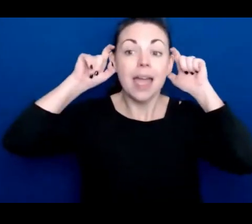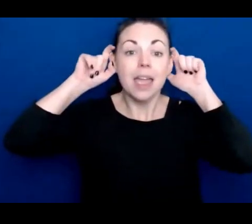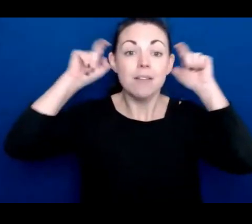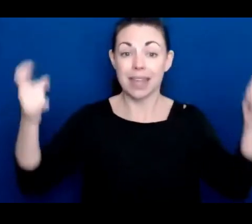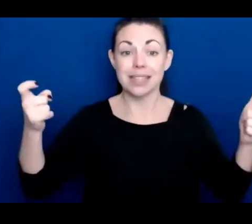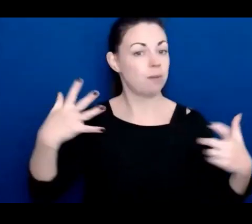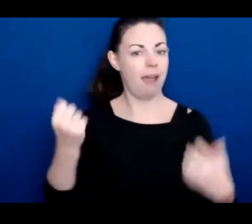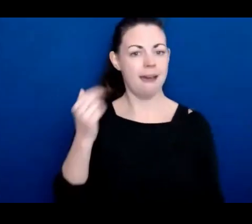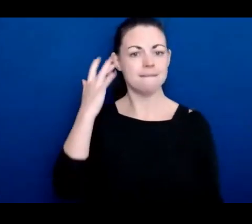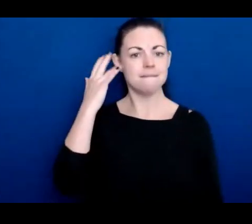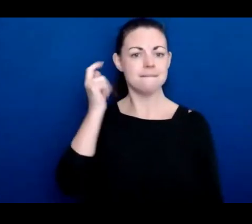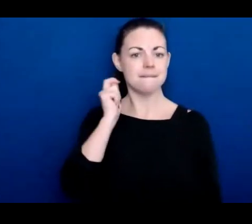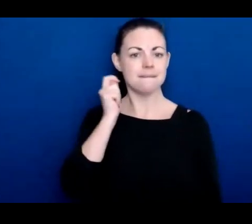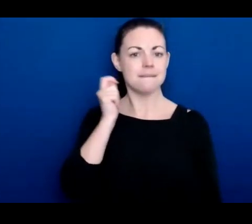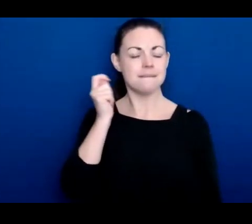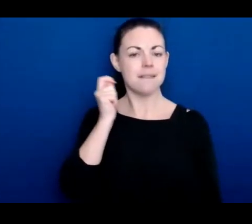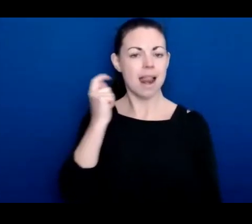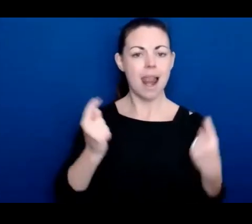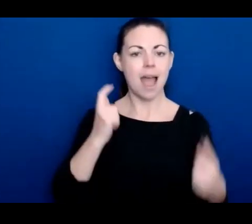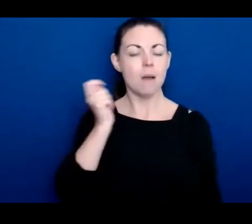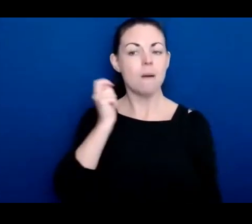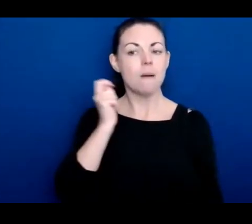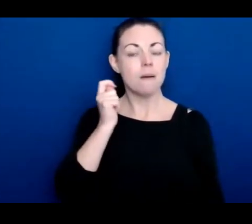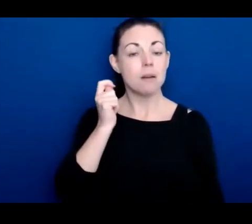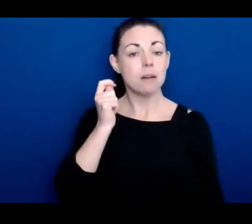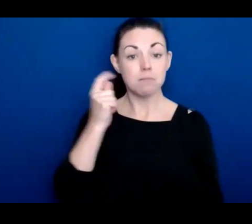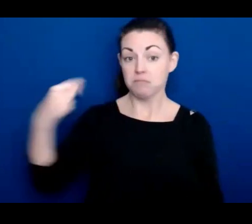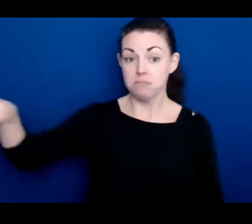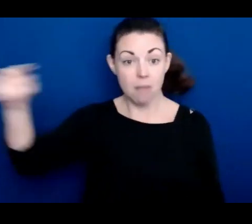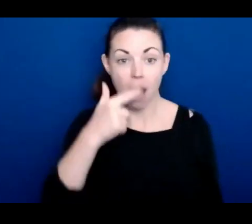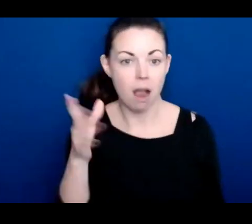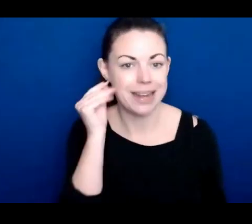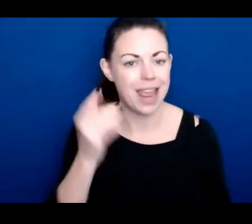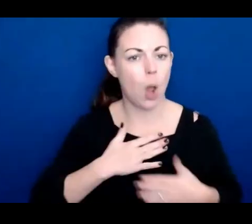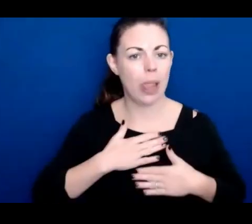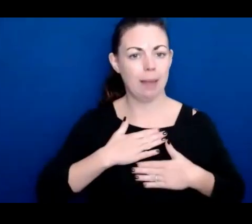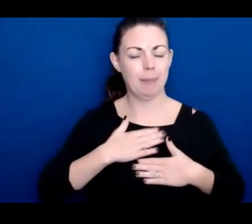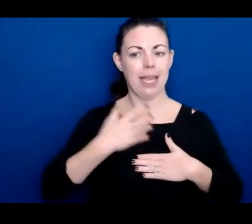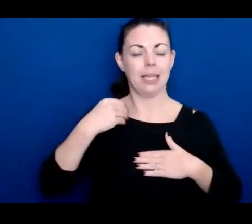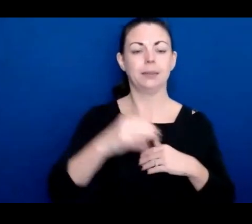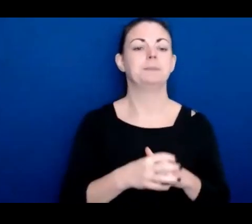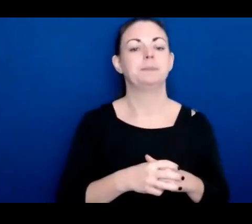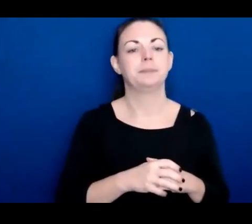it's quite a loud sound that only I can hear. Nobody else can hear it. Next slide, please, Tom.